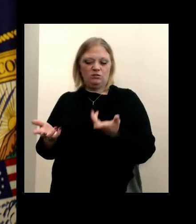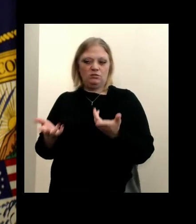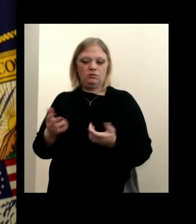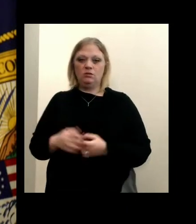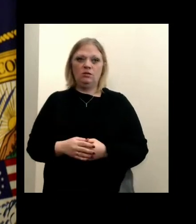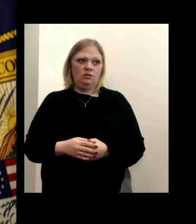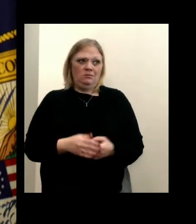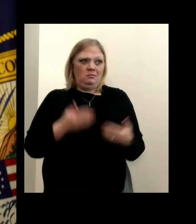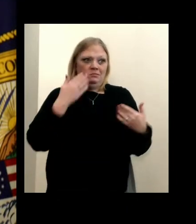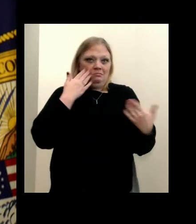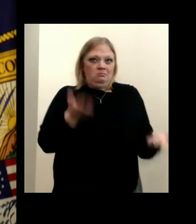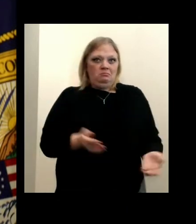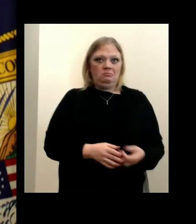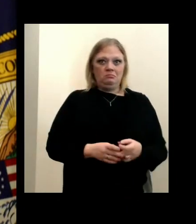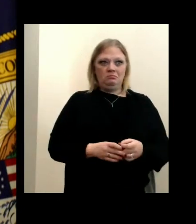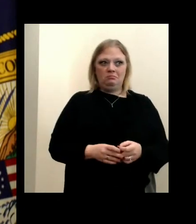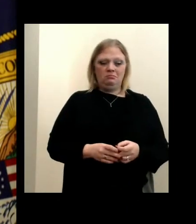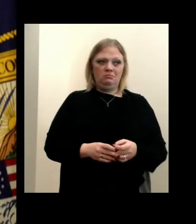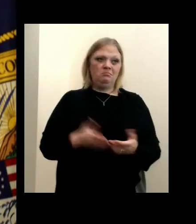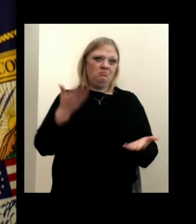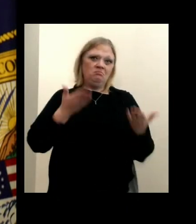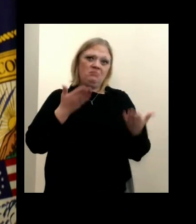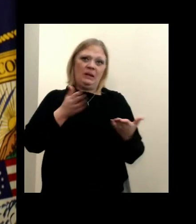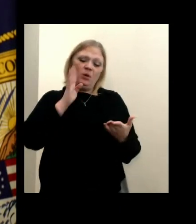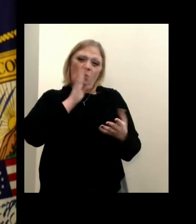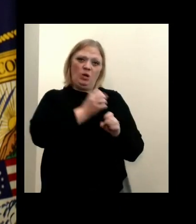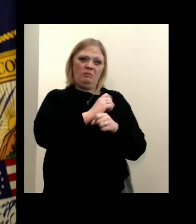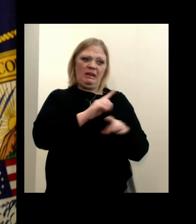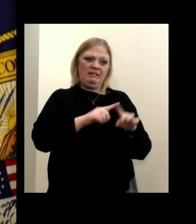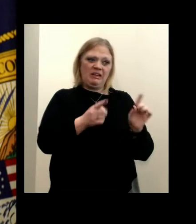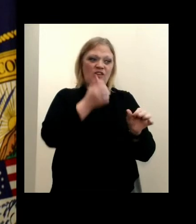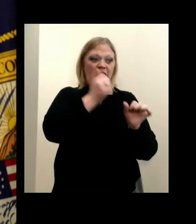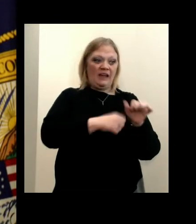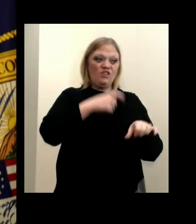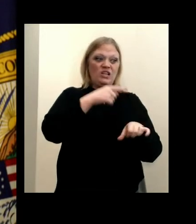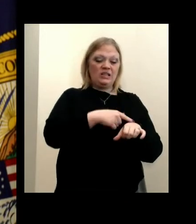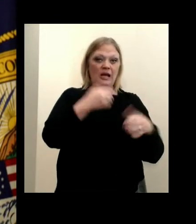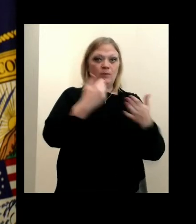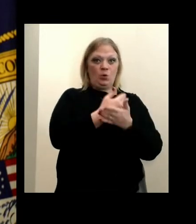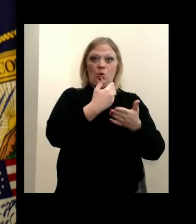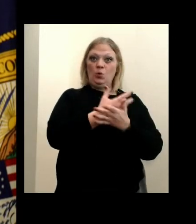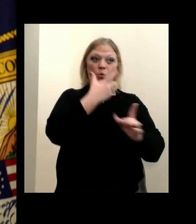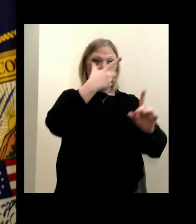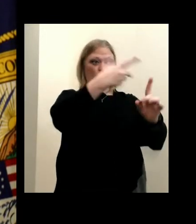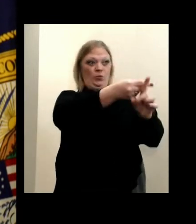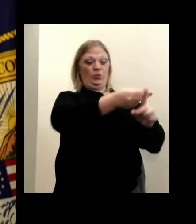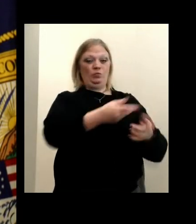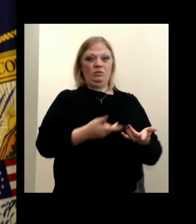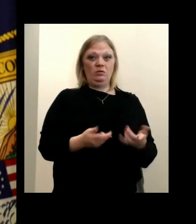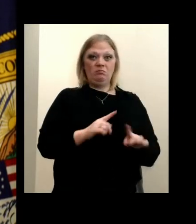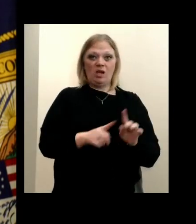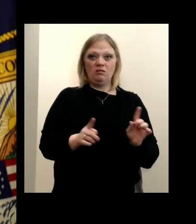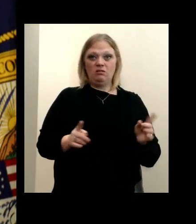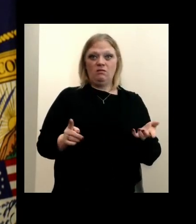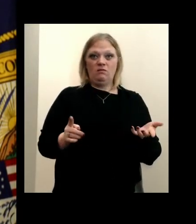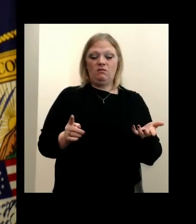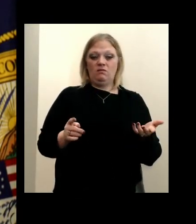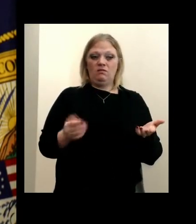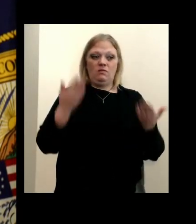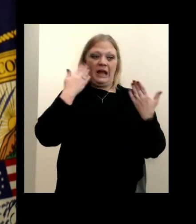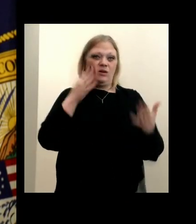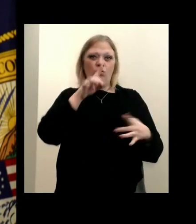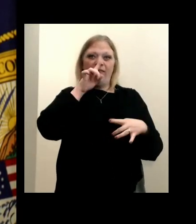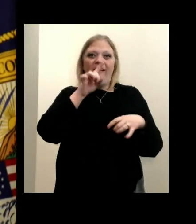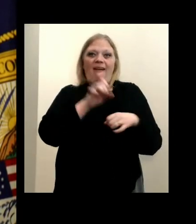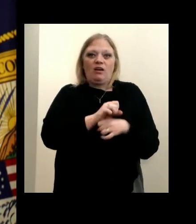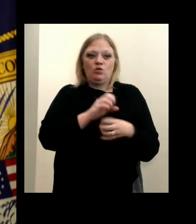certain. I think it would make a difference every time we get a new dose in someone's arm, but I don't know the actual numbers that the